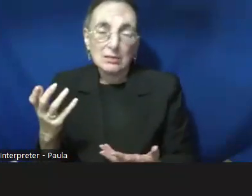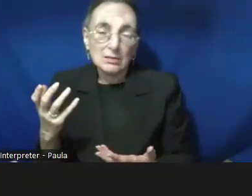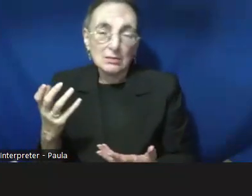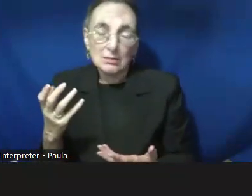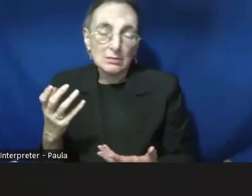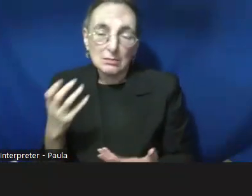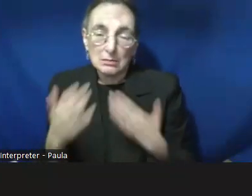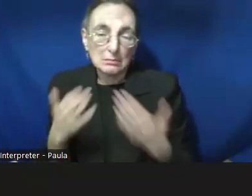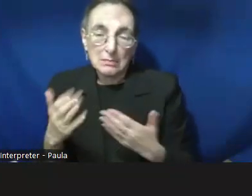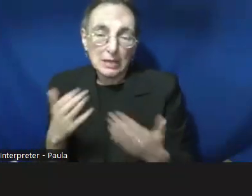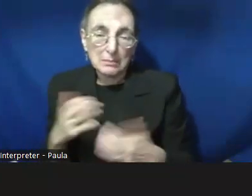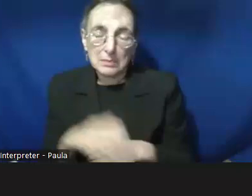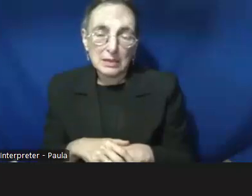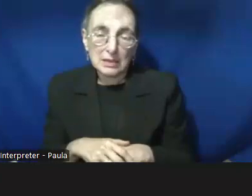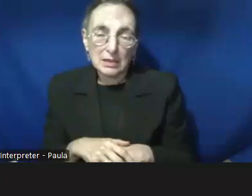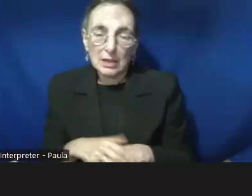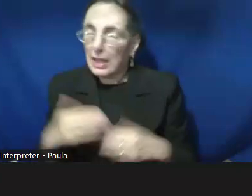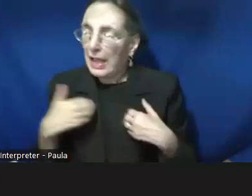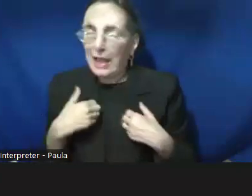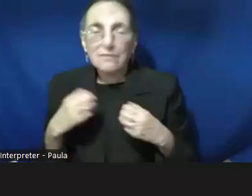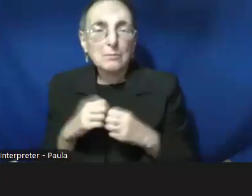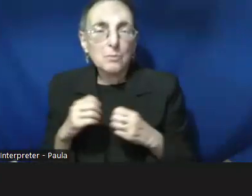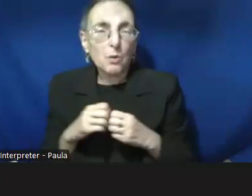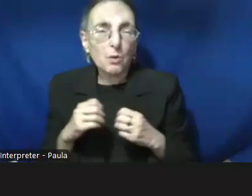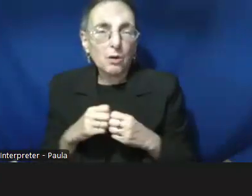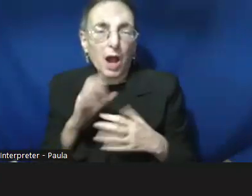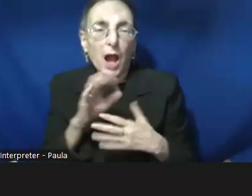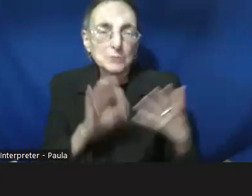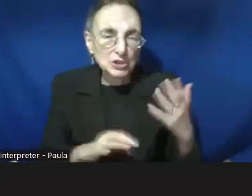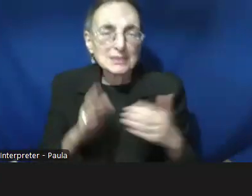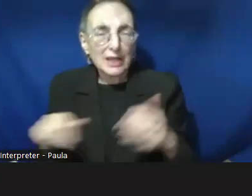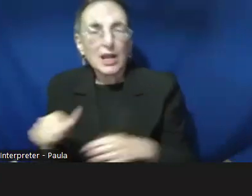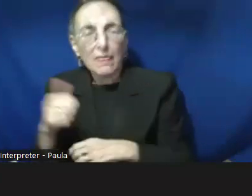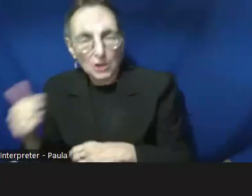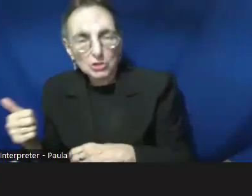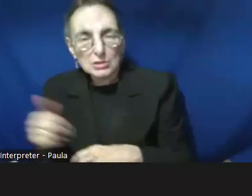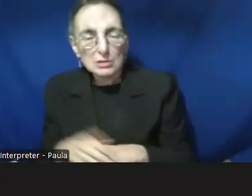they may be cases that have more options than others. And